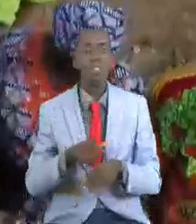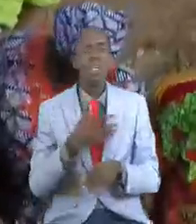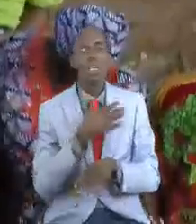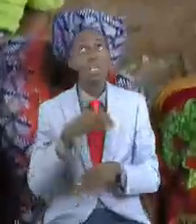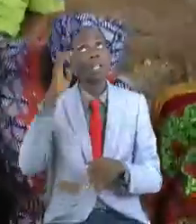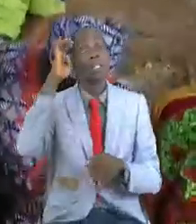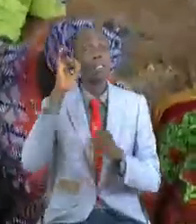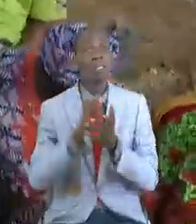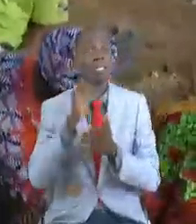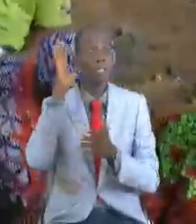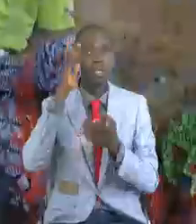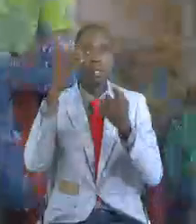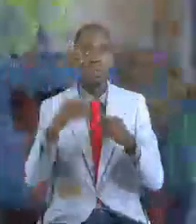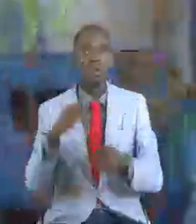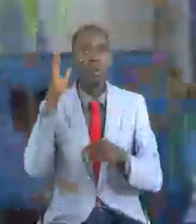come